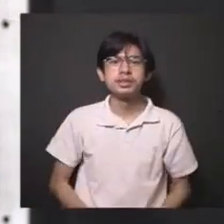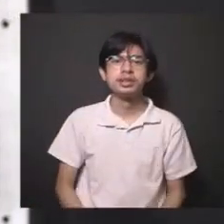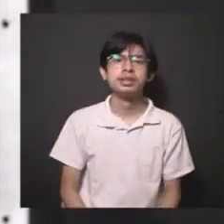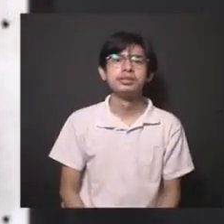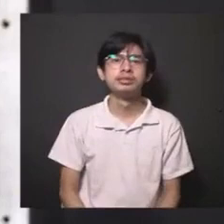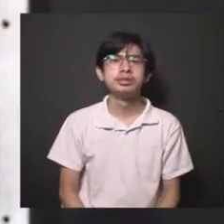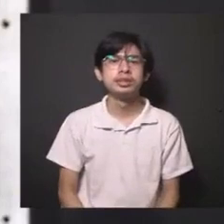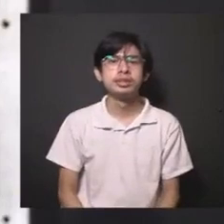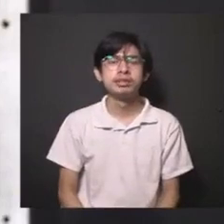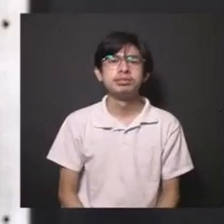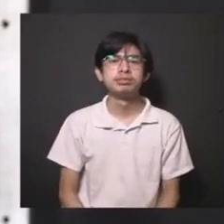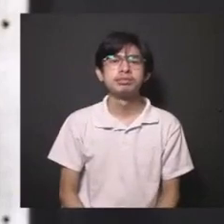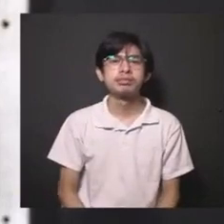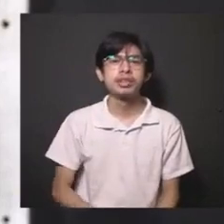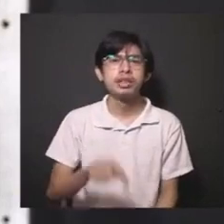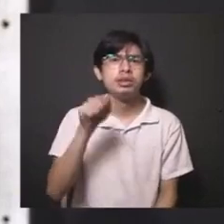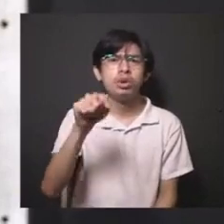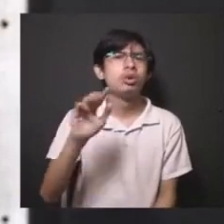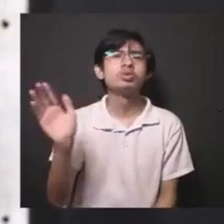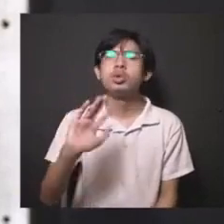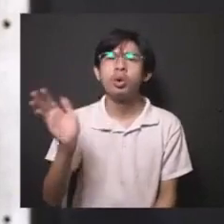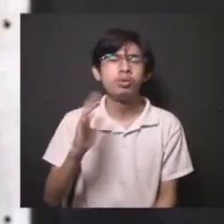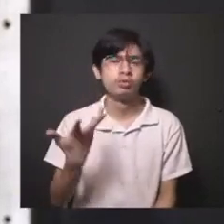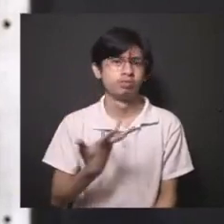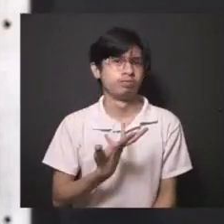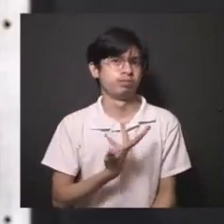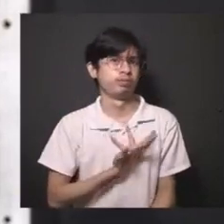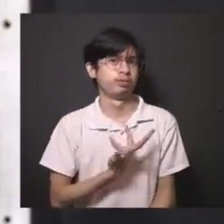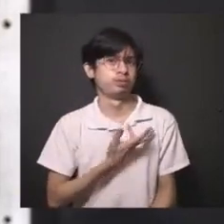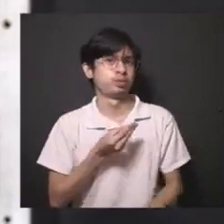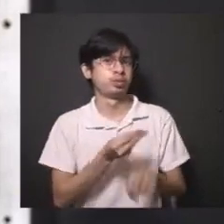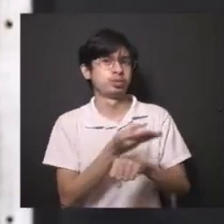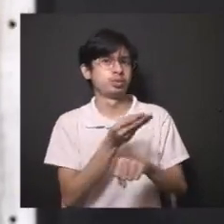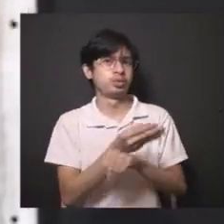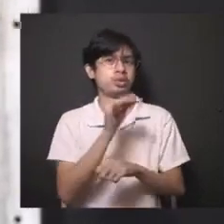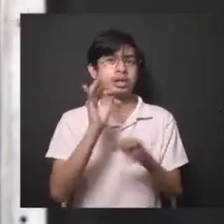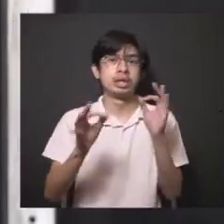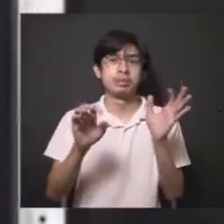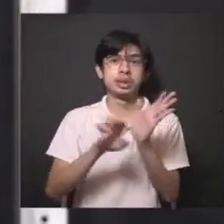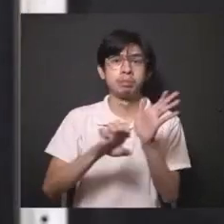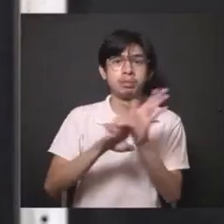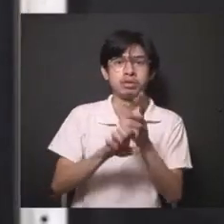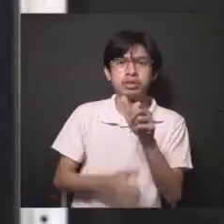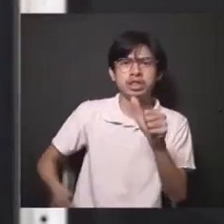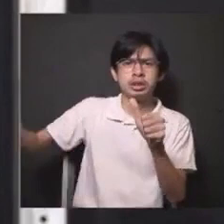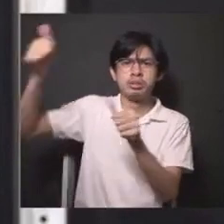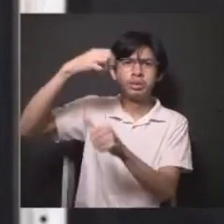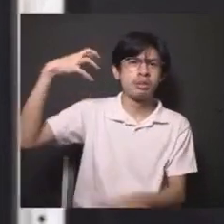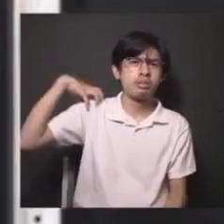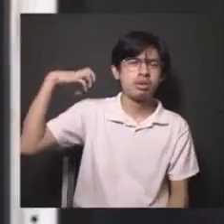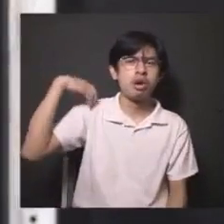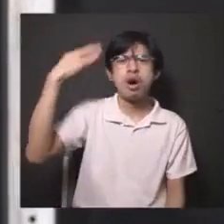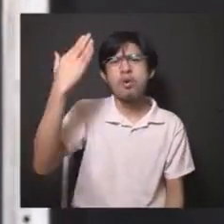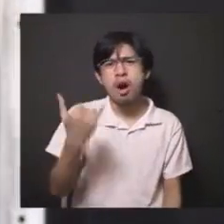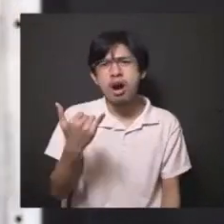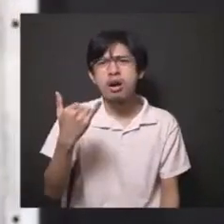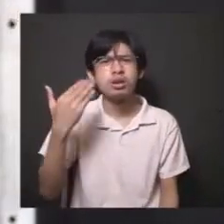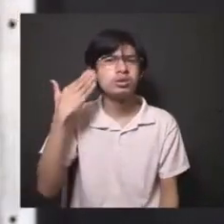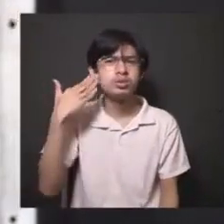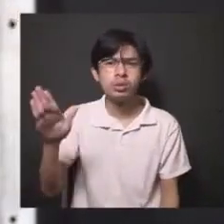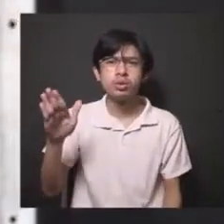too cocky when you're in the top position, because you'll never know when it's your turn to be in the bottom.